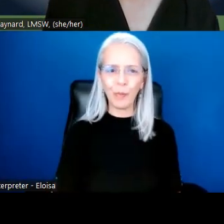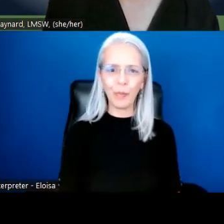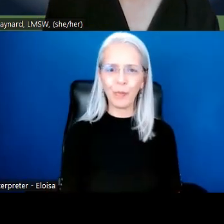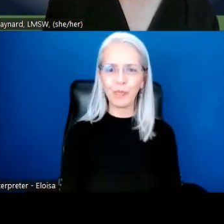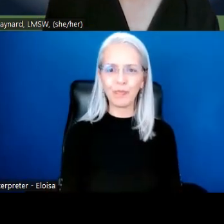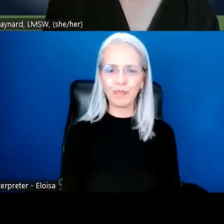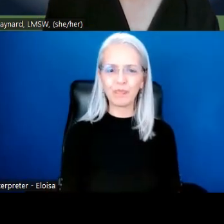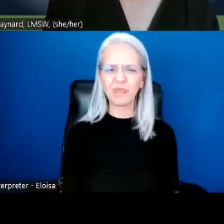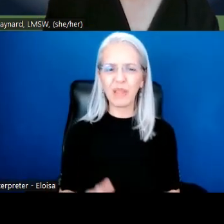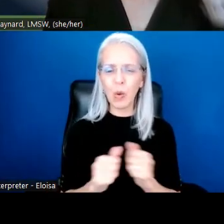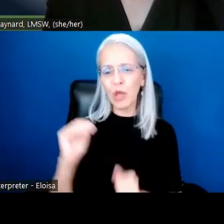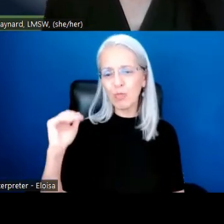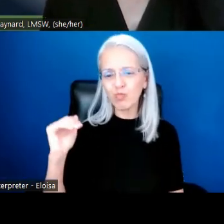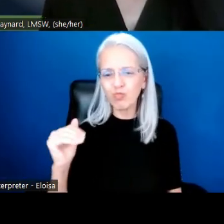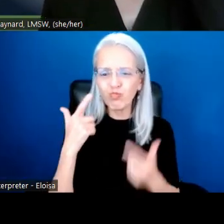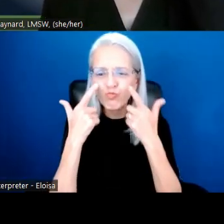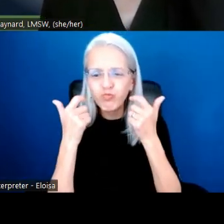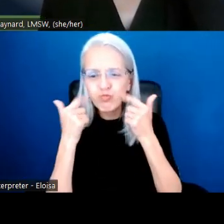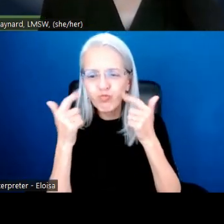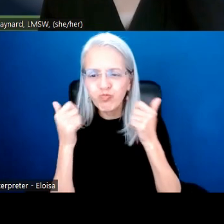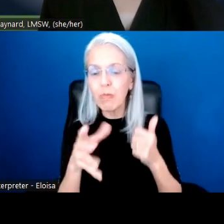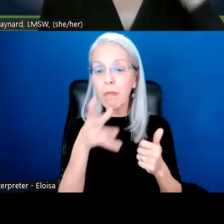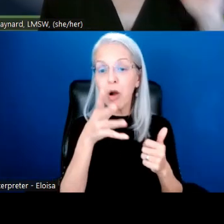with this little kiddo and his mom there,